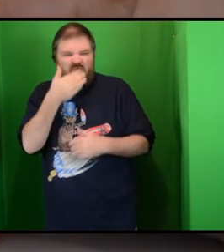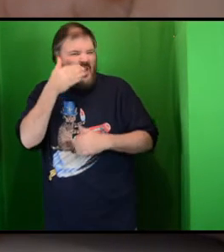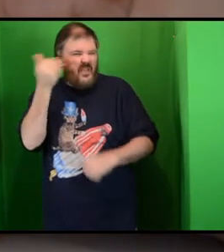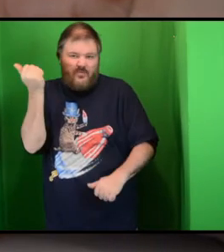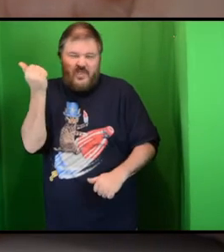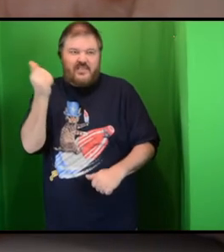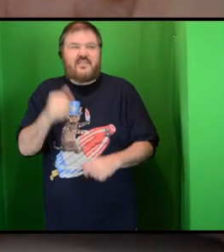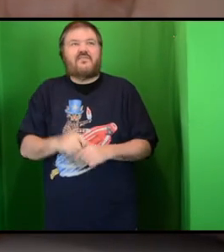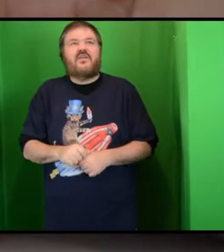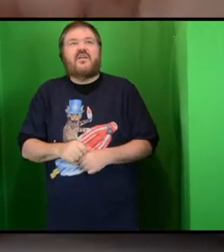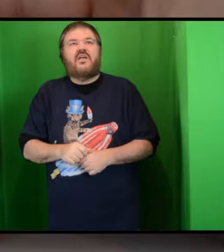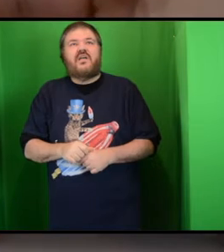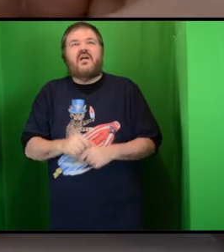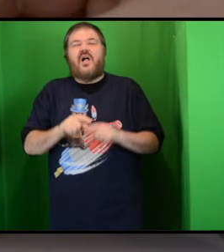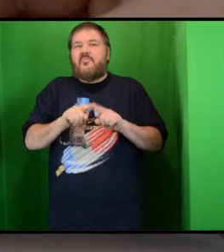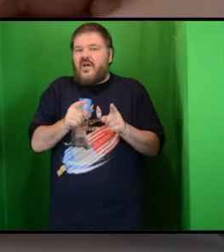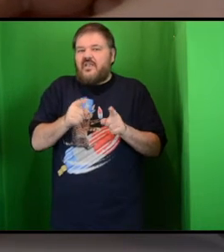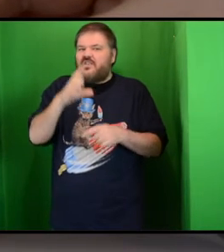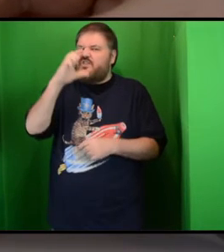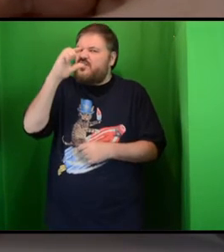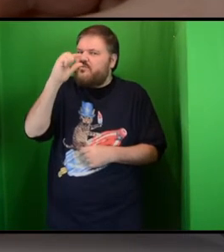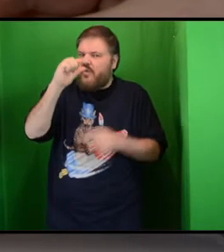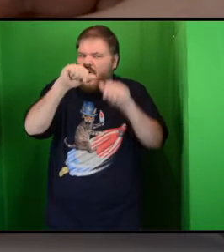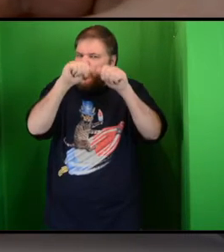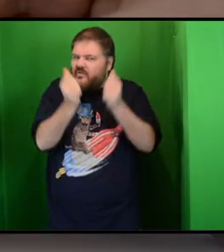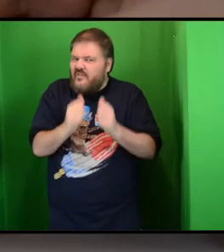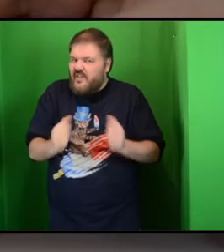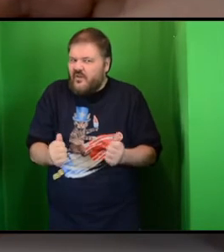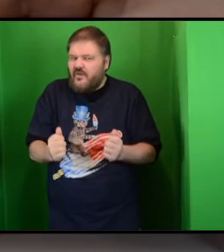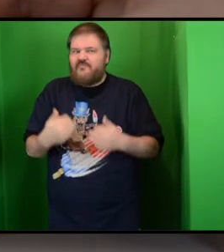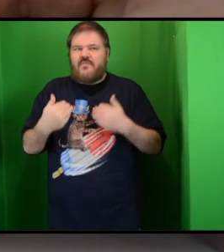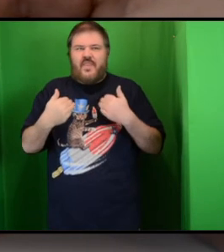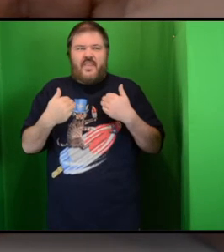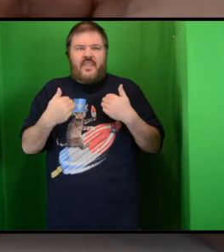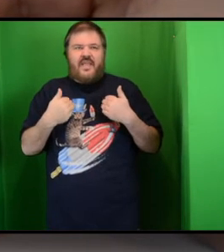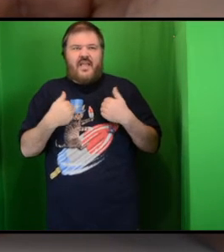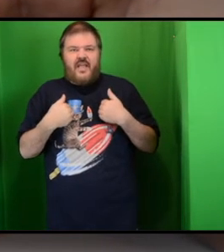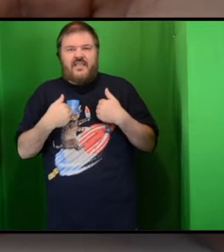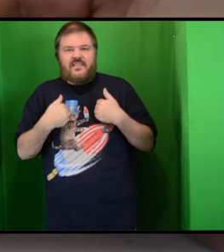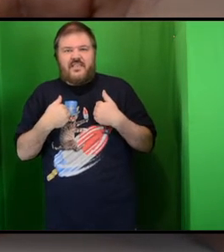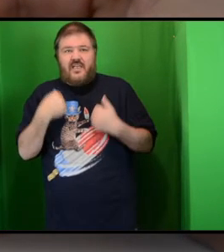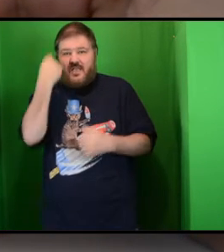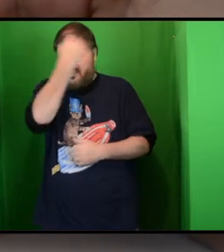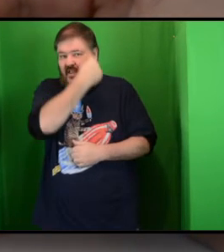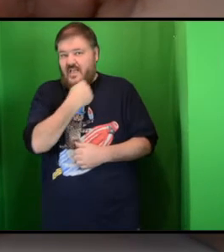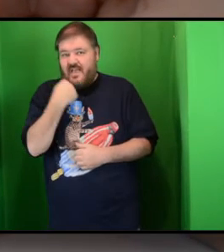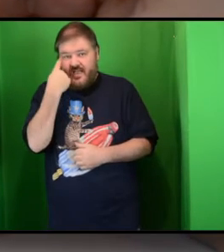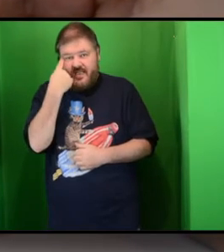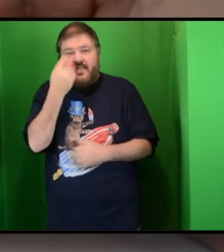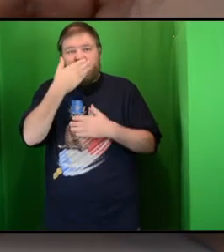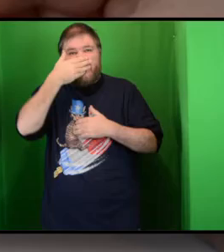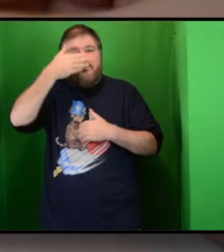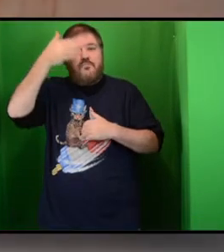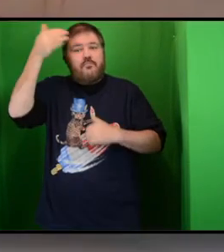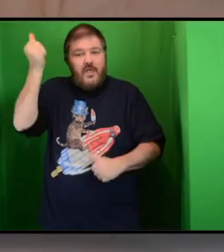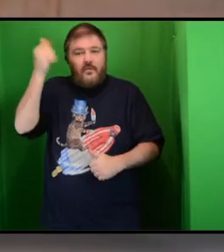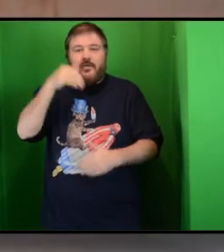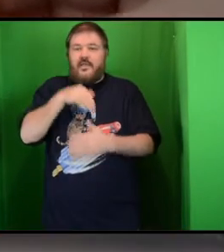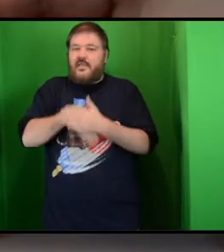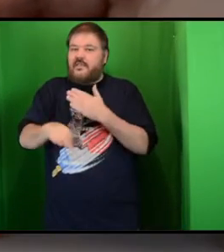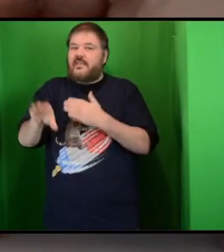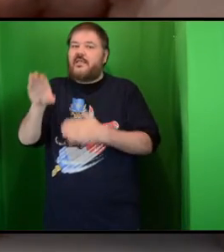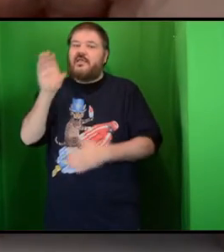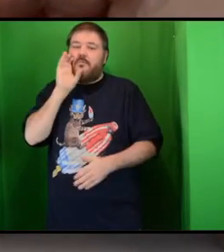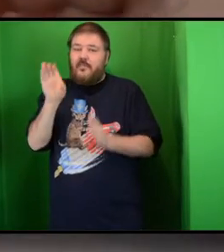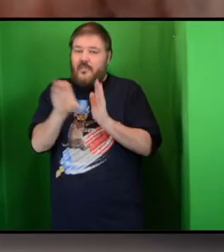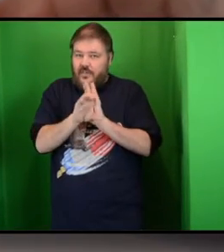all 3 of them stayed on the planet in order to protect the planet. So, and that's basically the whole storyline with the Monsterbots